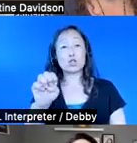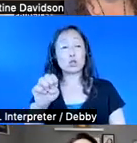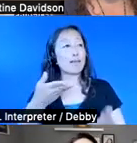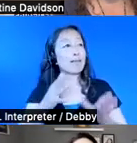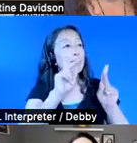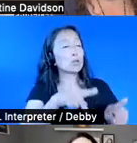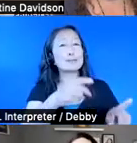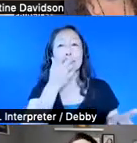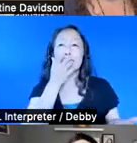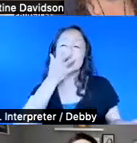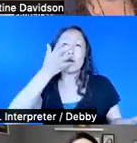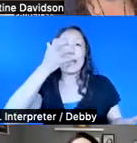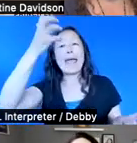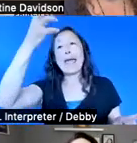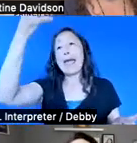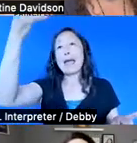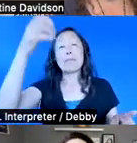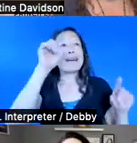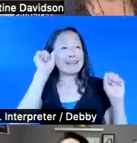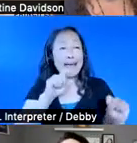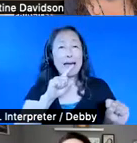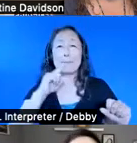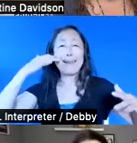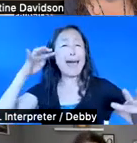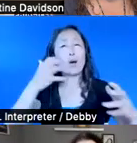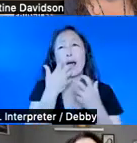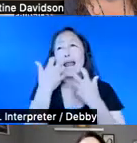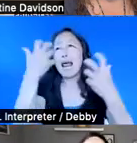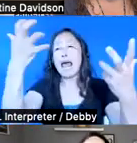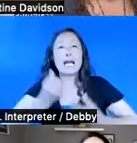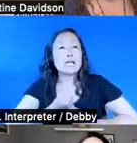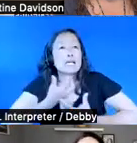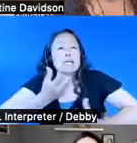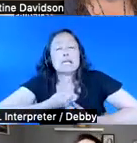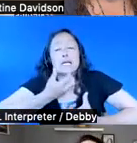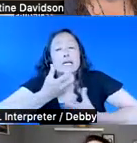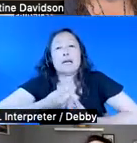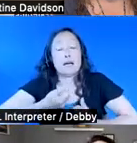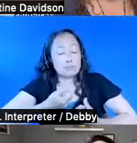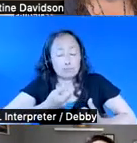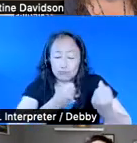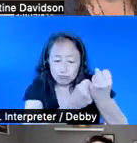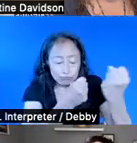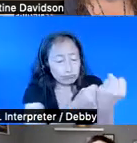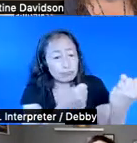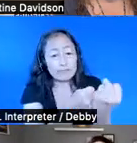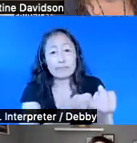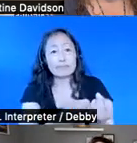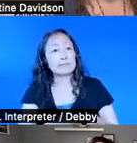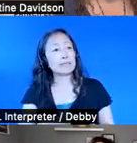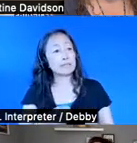somewhere where they can just be loud and get it out, whatever it is to help their own